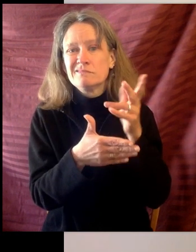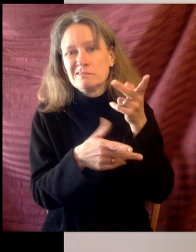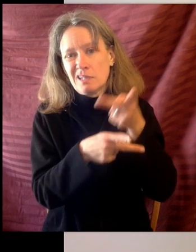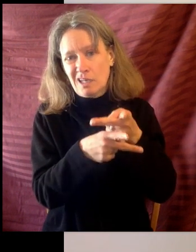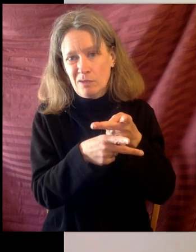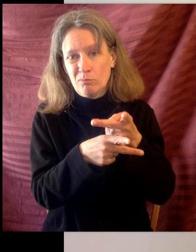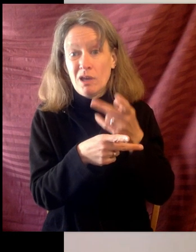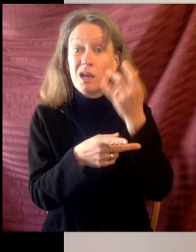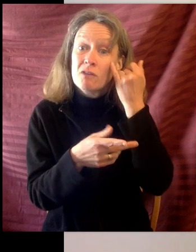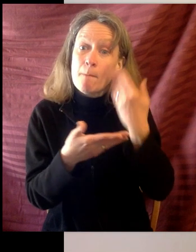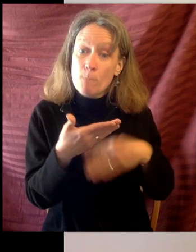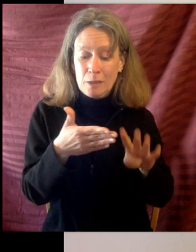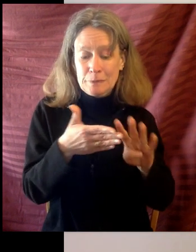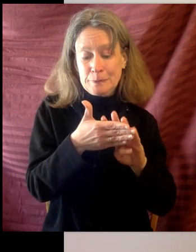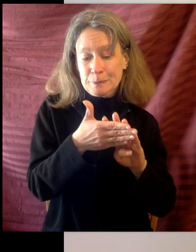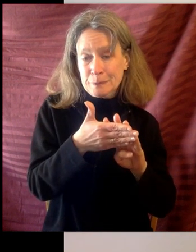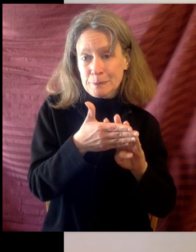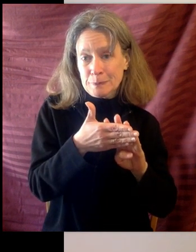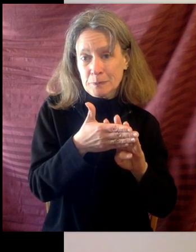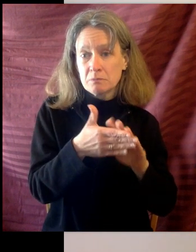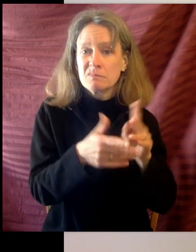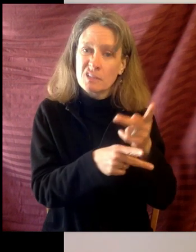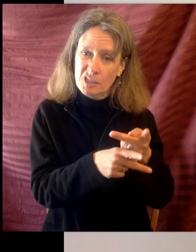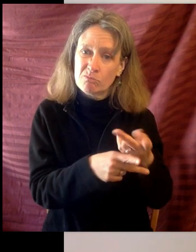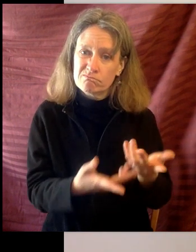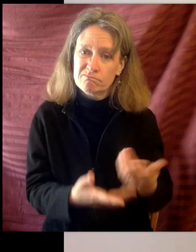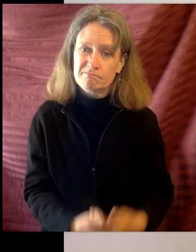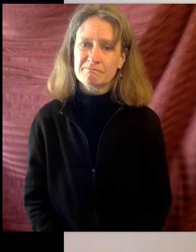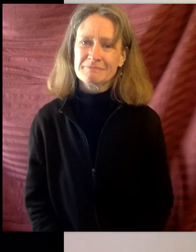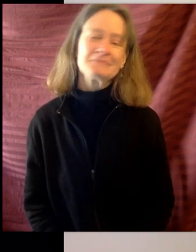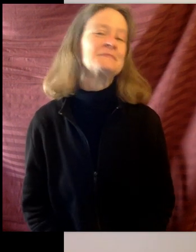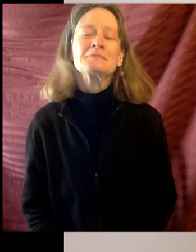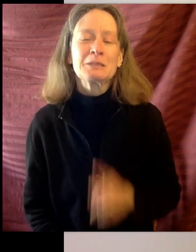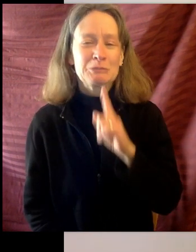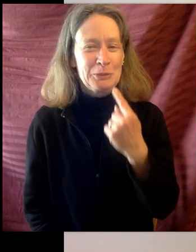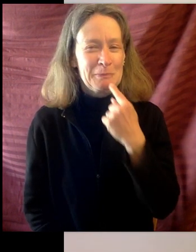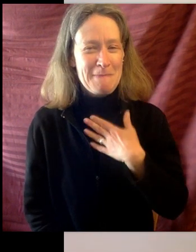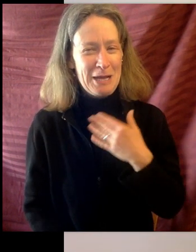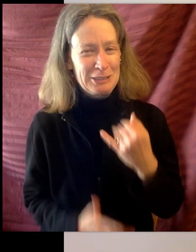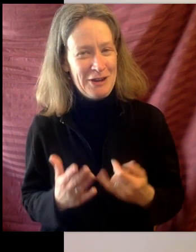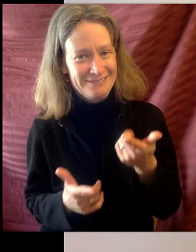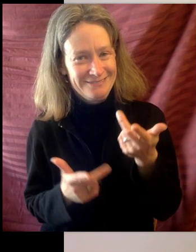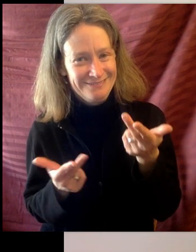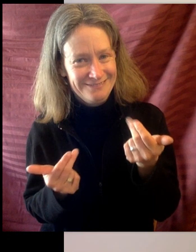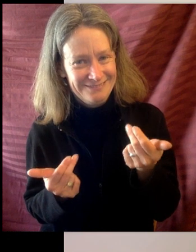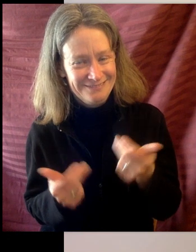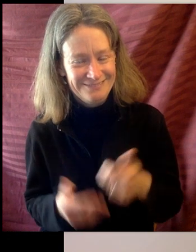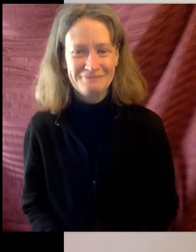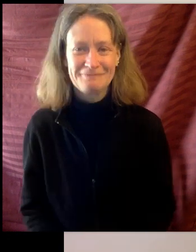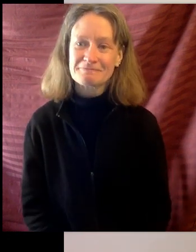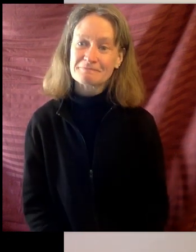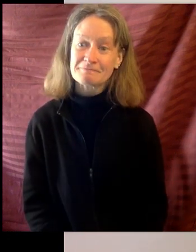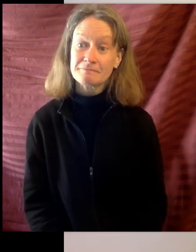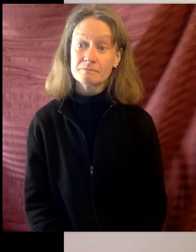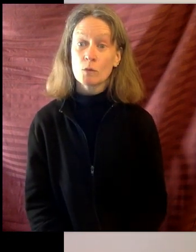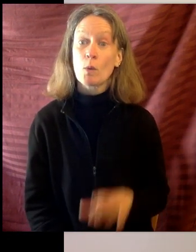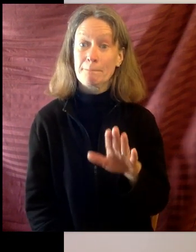I know you guys missed my drawing, be honest. Let's say a stickleback has babies.